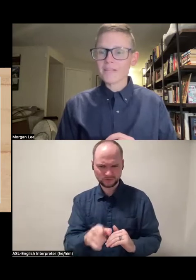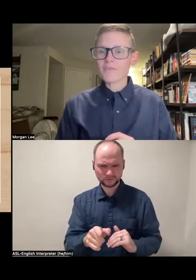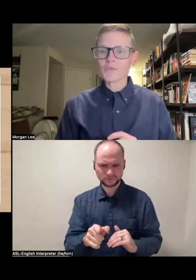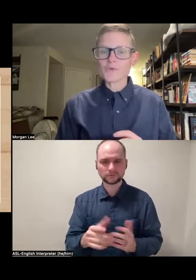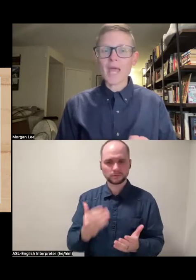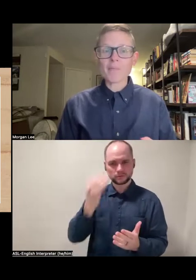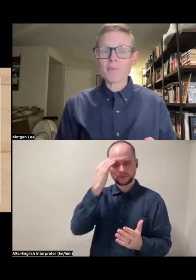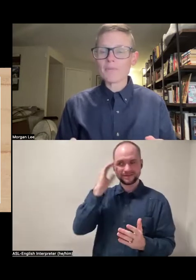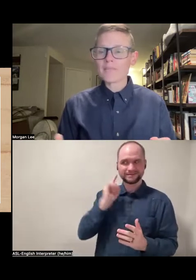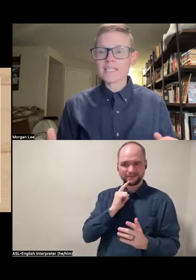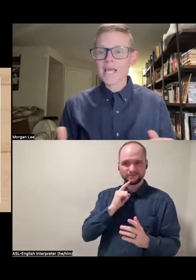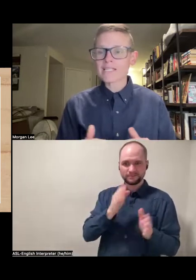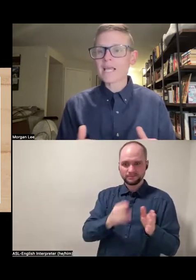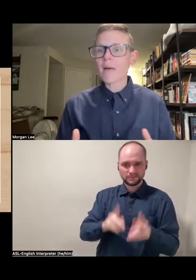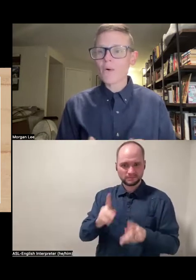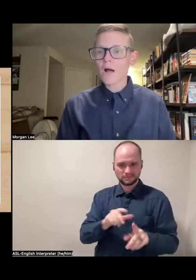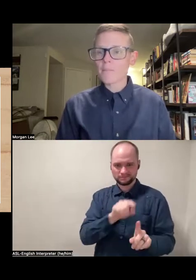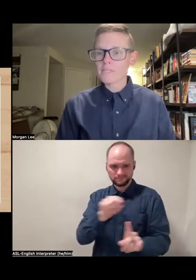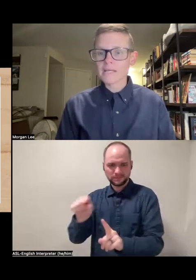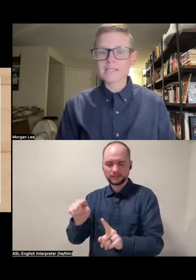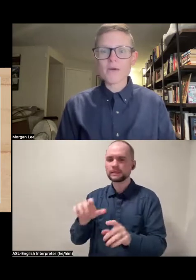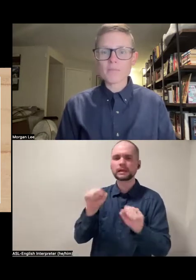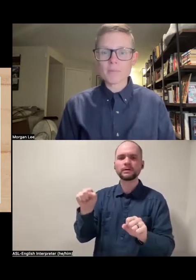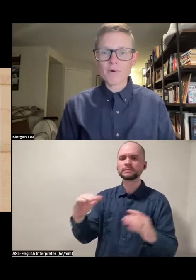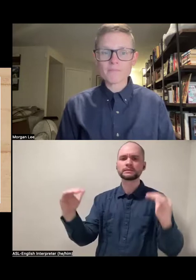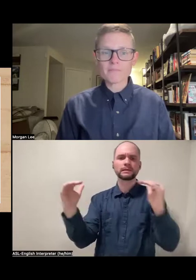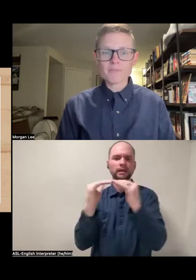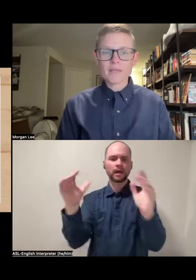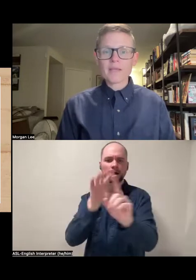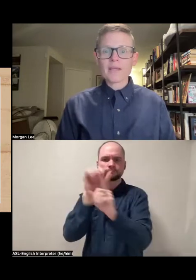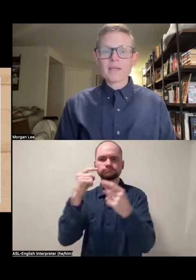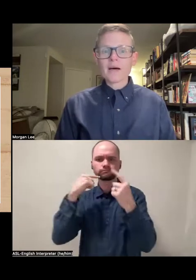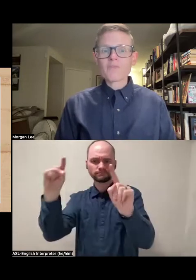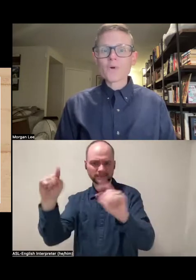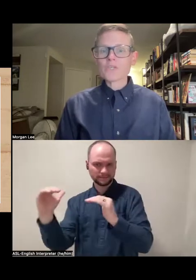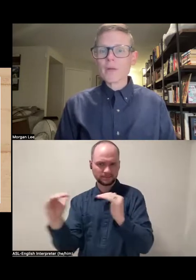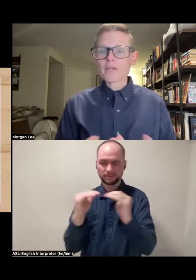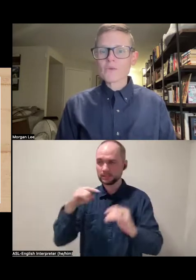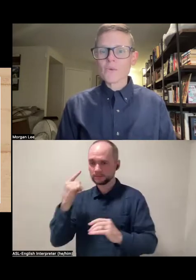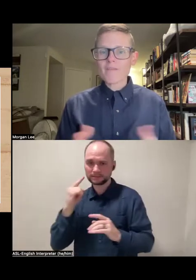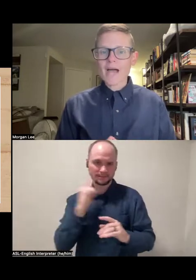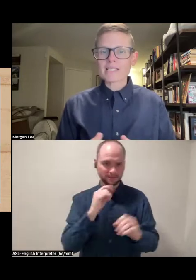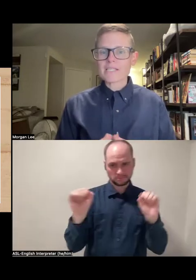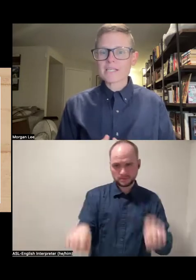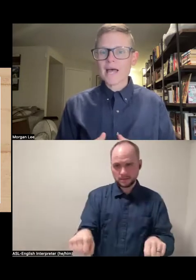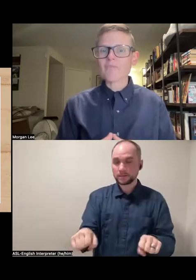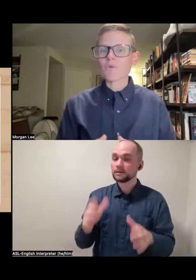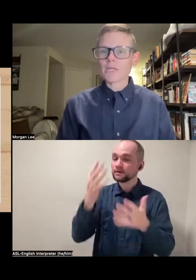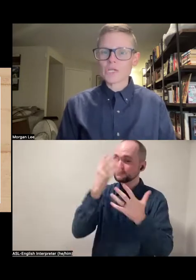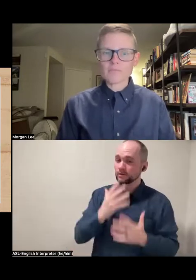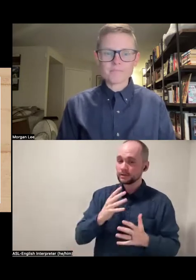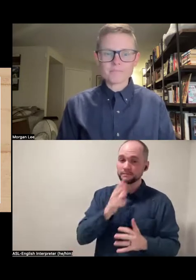deaf individuals are capable of the exact same outcomes as hearing people. Unfortunately, parents don't have access to